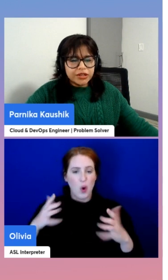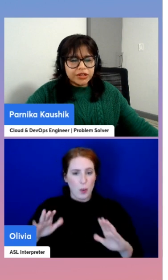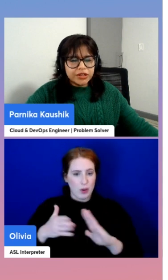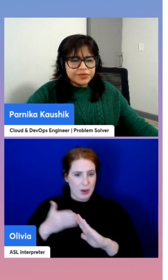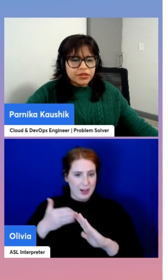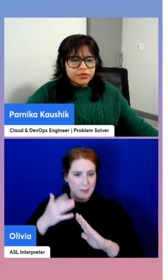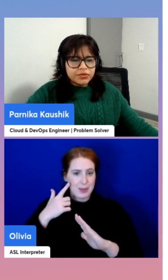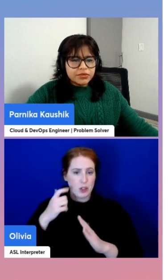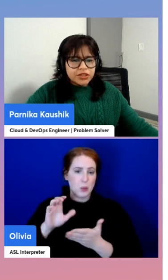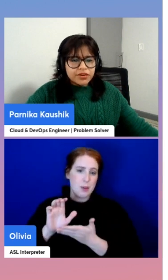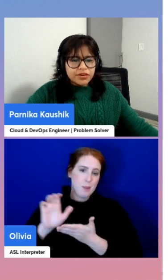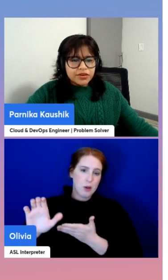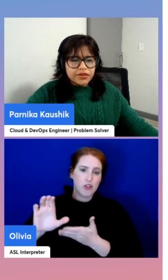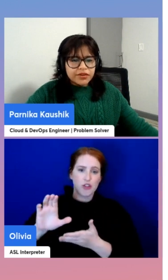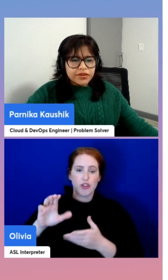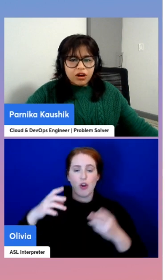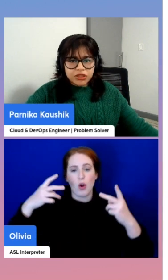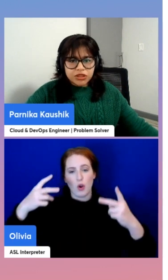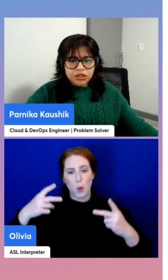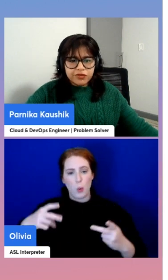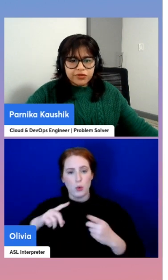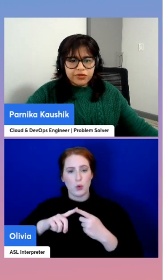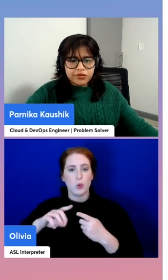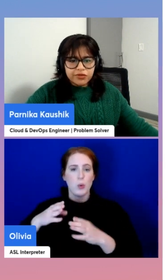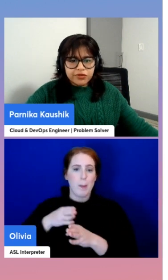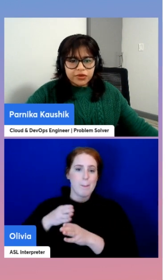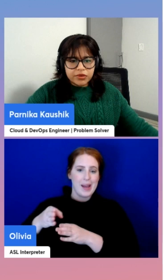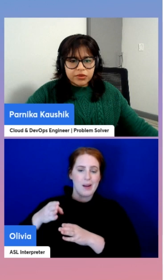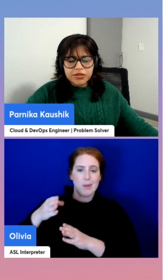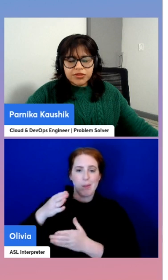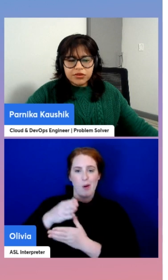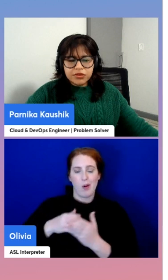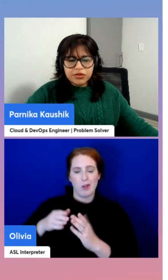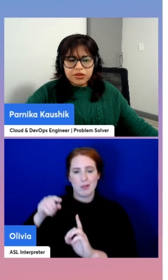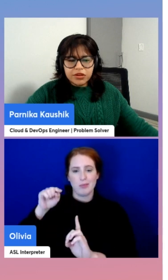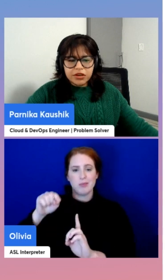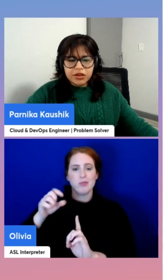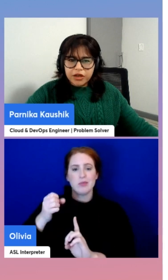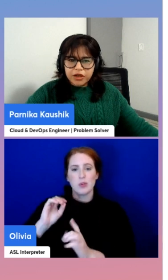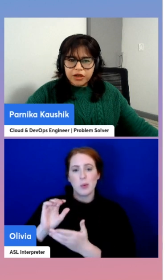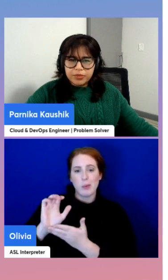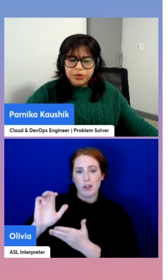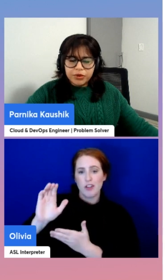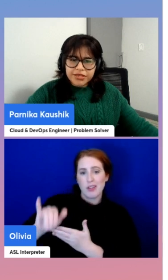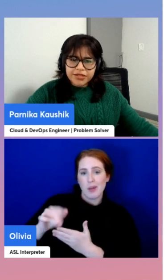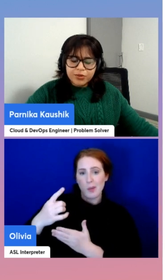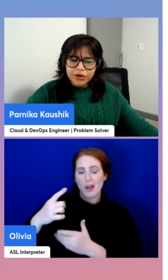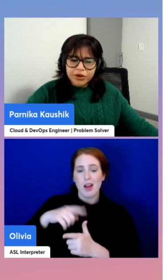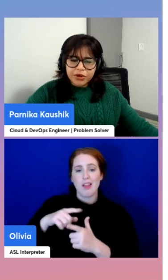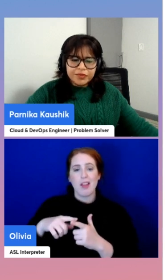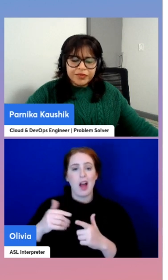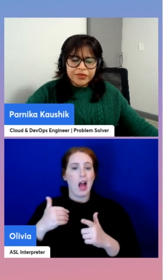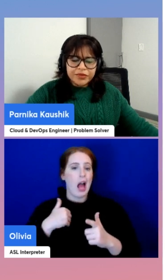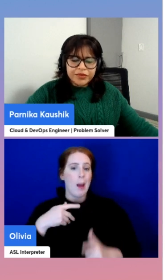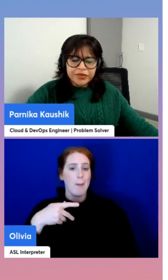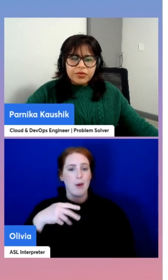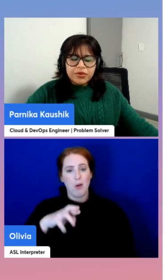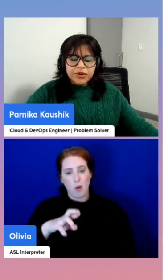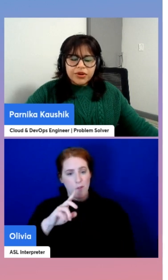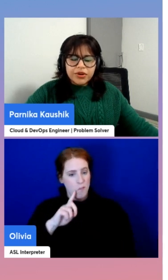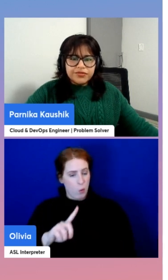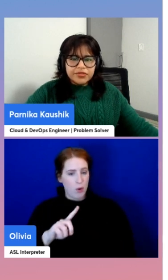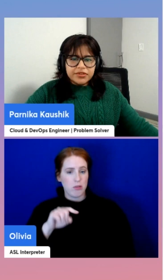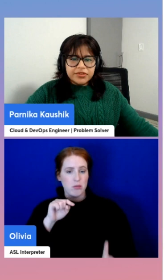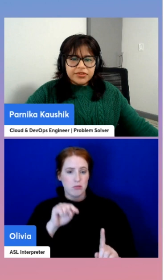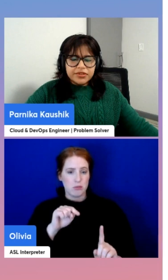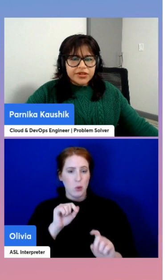branch, right? So I've got an on-push workflow. I've also got an all-on-pull request workflow. We're going